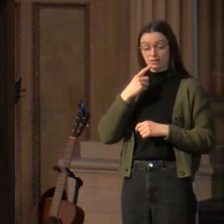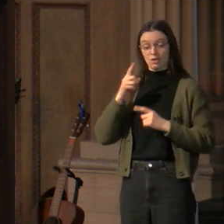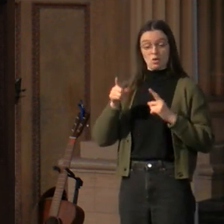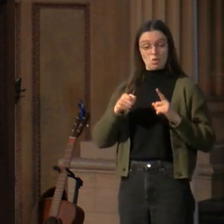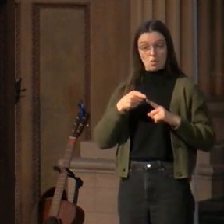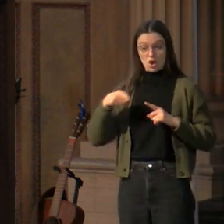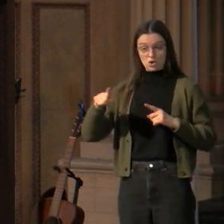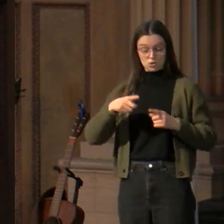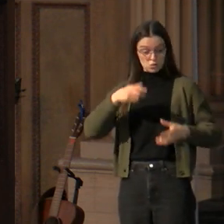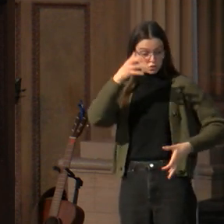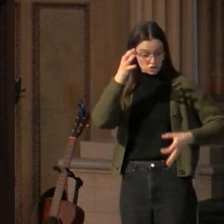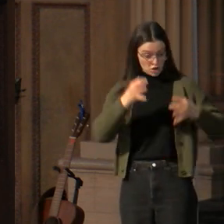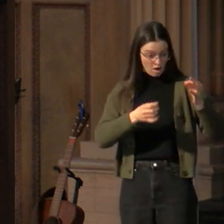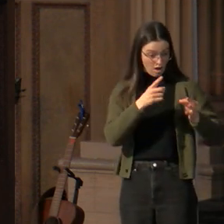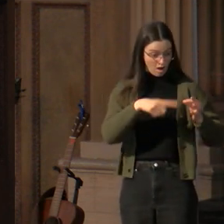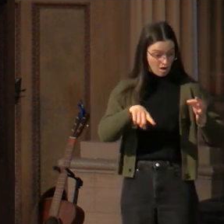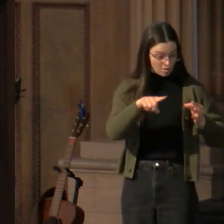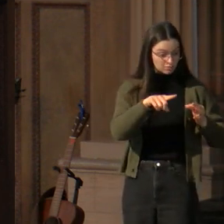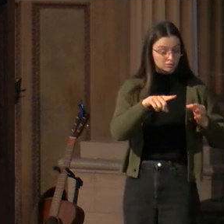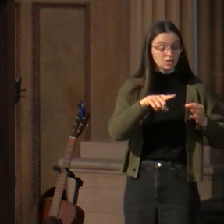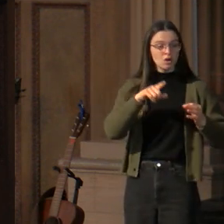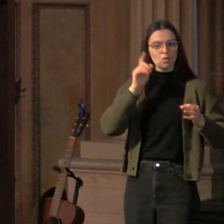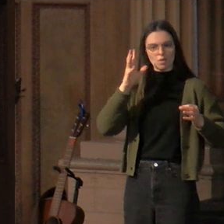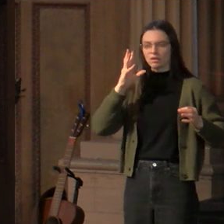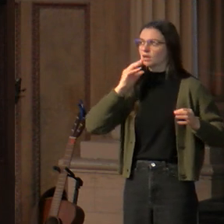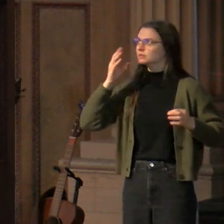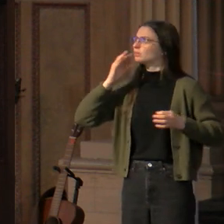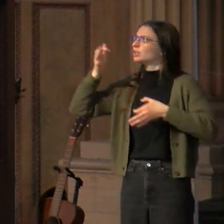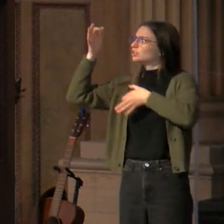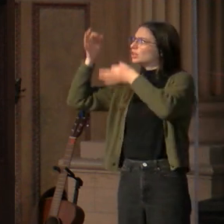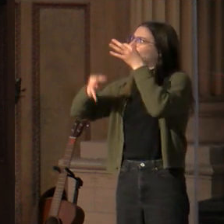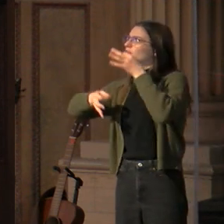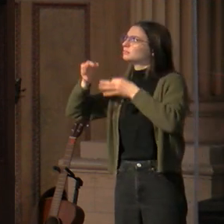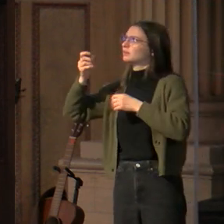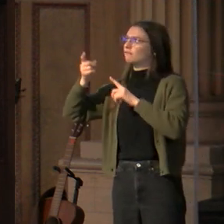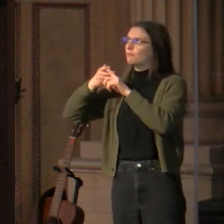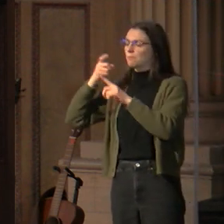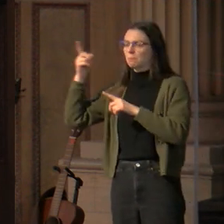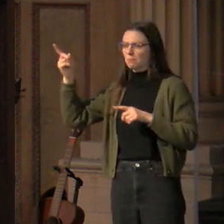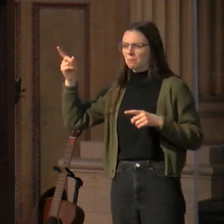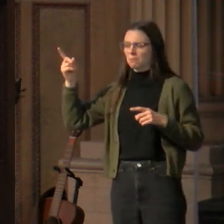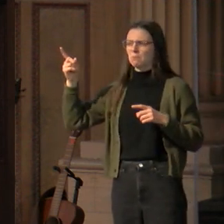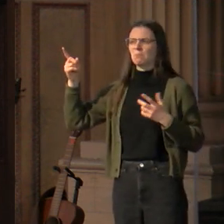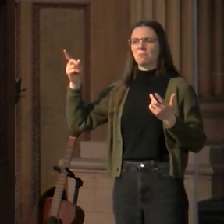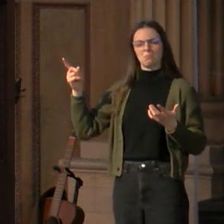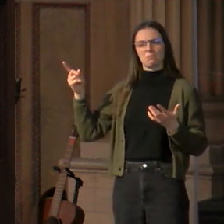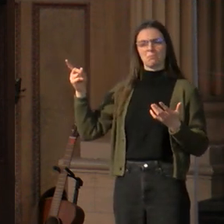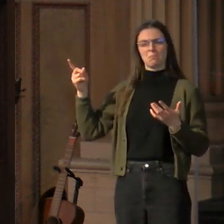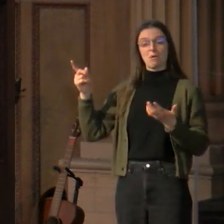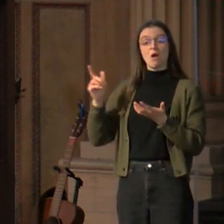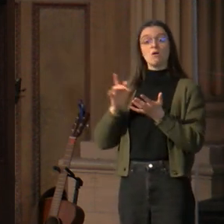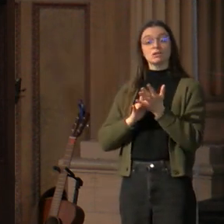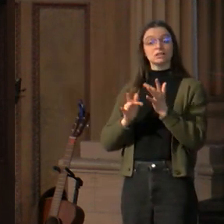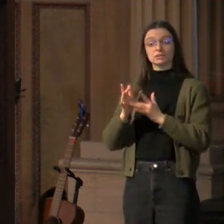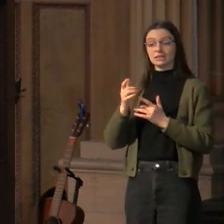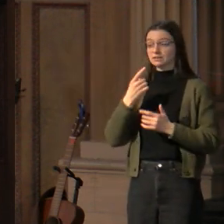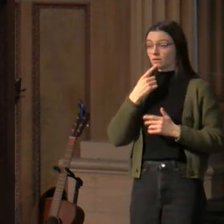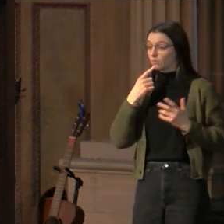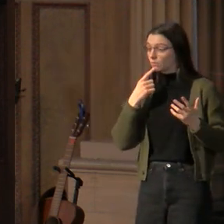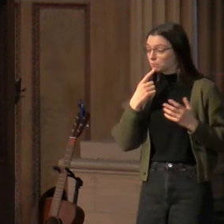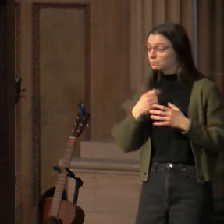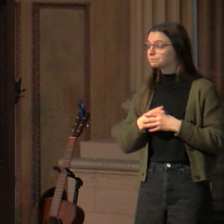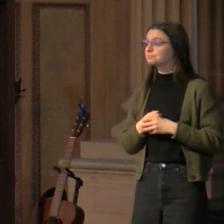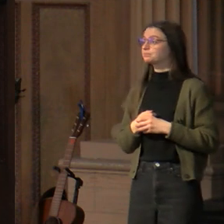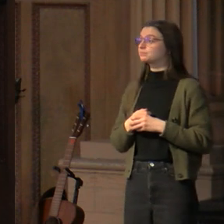And with the measure you use, it will be measured to you. So he's forbidding us from judging other people